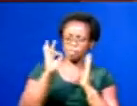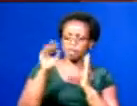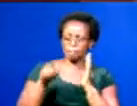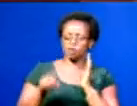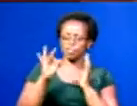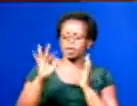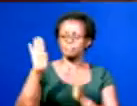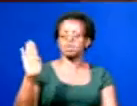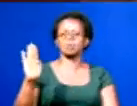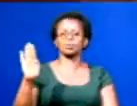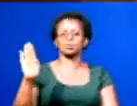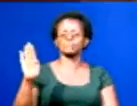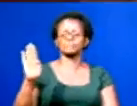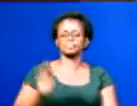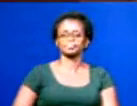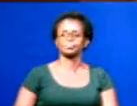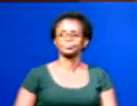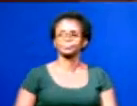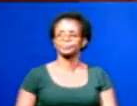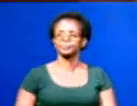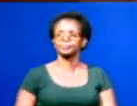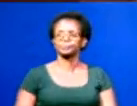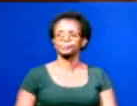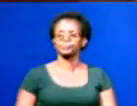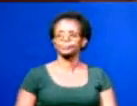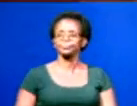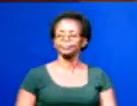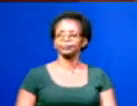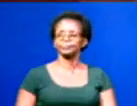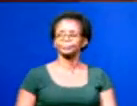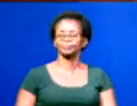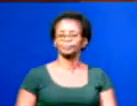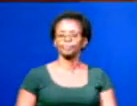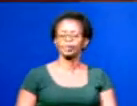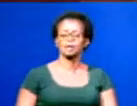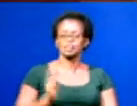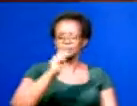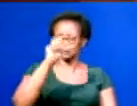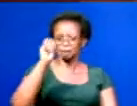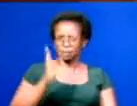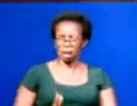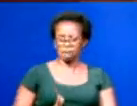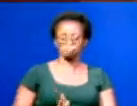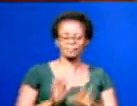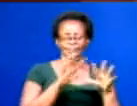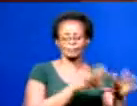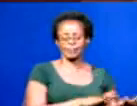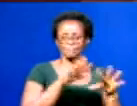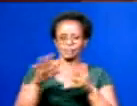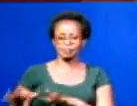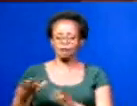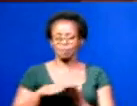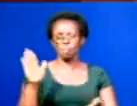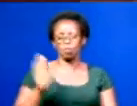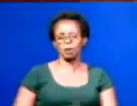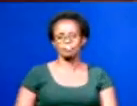teachers, Mr. Speaker. Finally, Mr. Speaker, teachers continue to suffer a lot, especially on the issue of